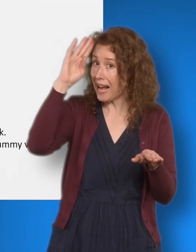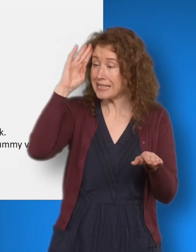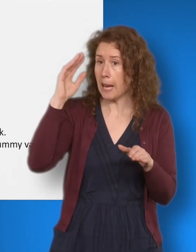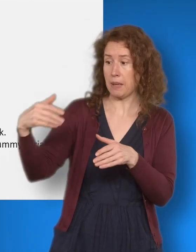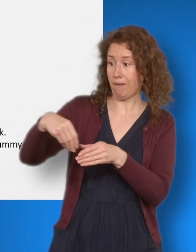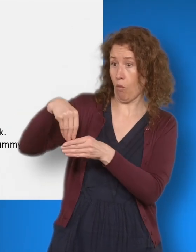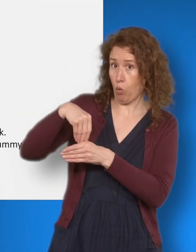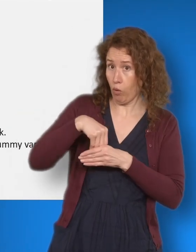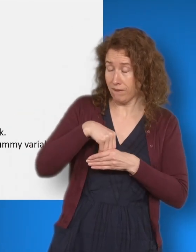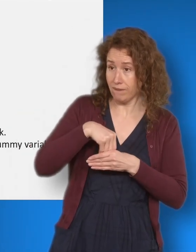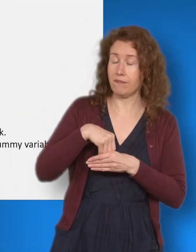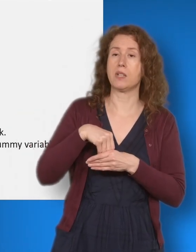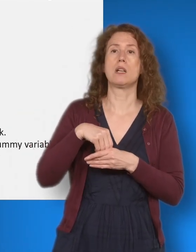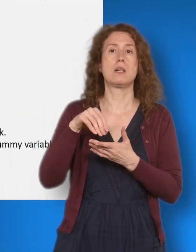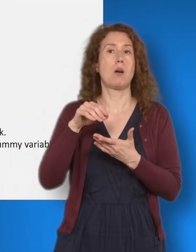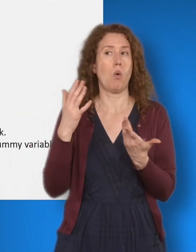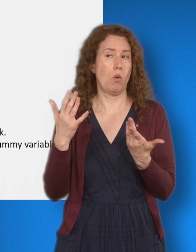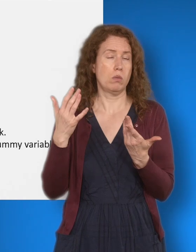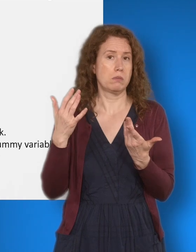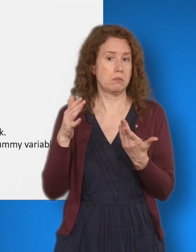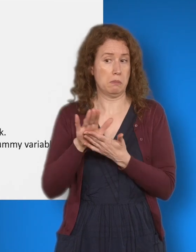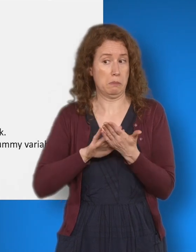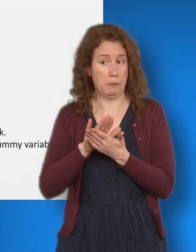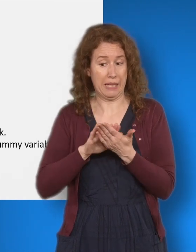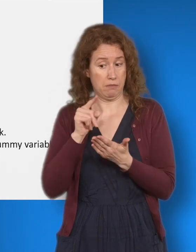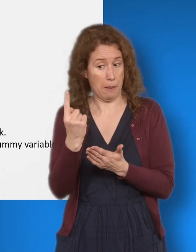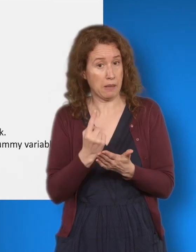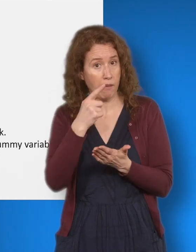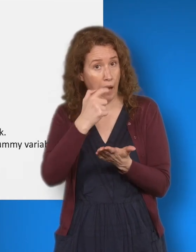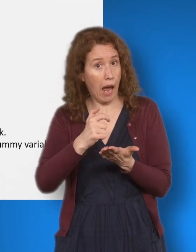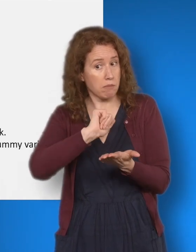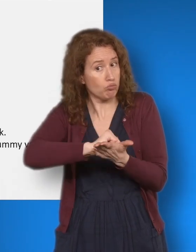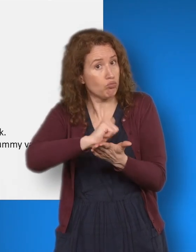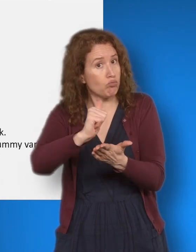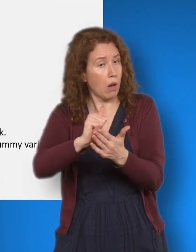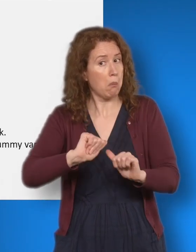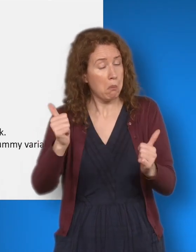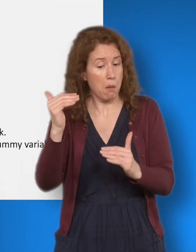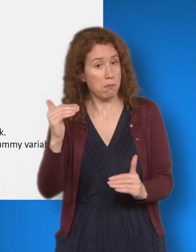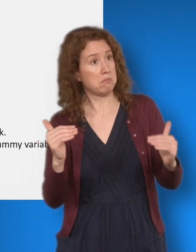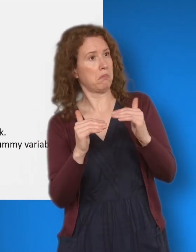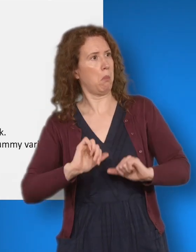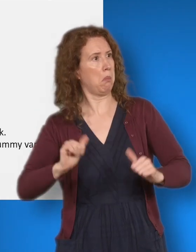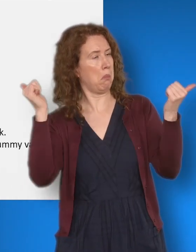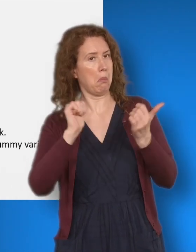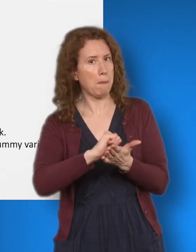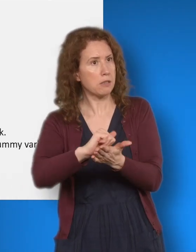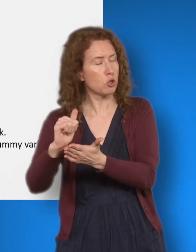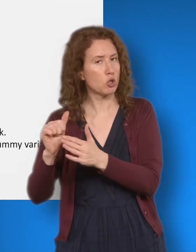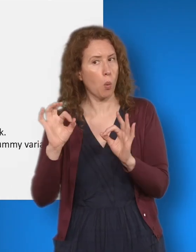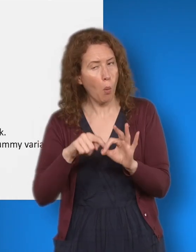non-academics, non-academic organizations can potentially do better in terms of the quality